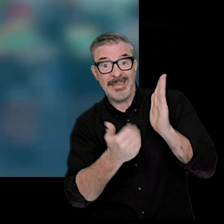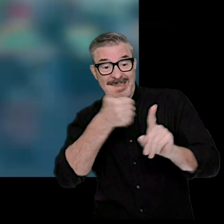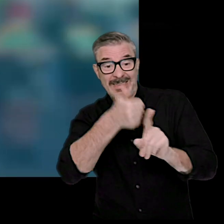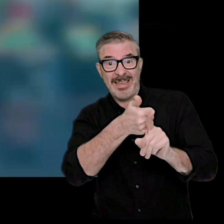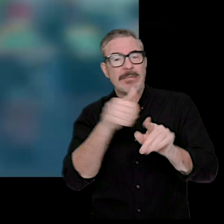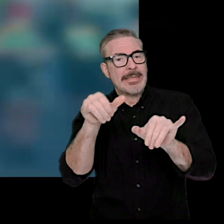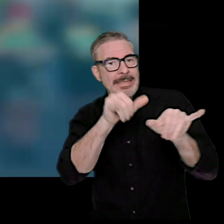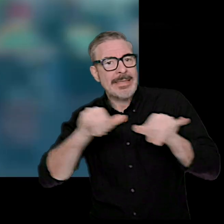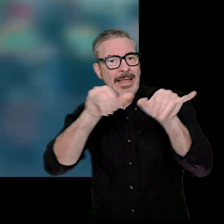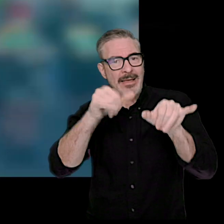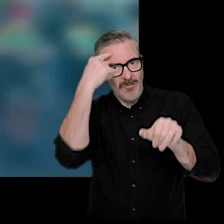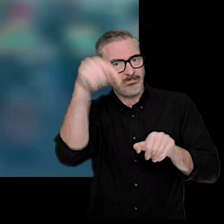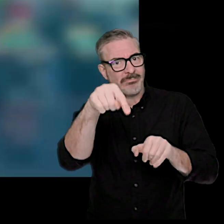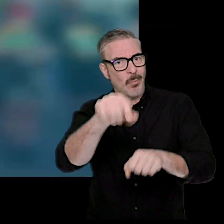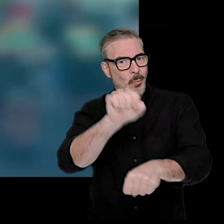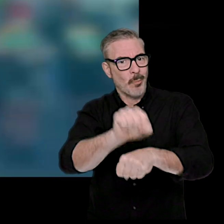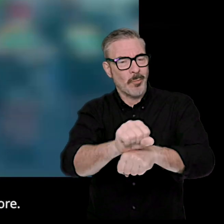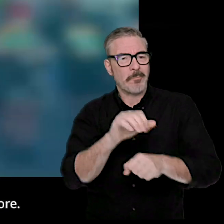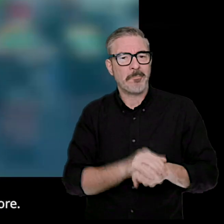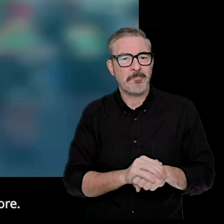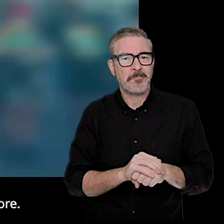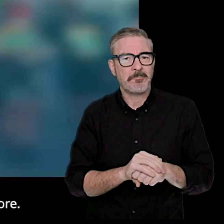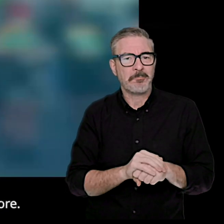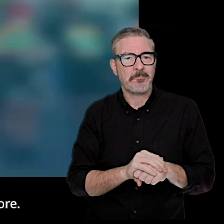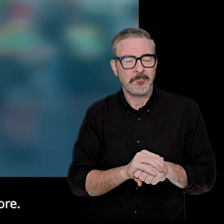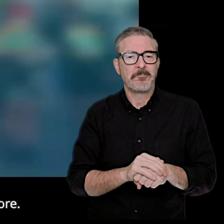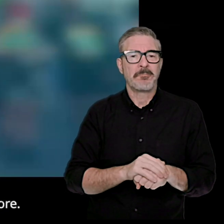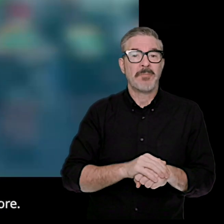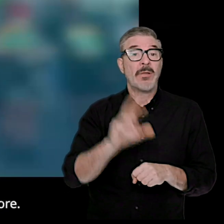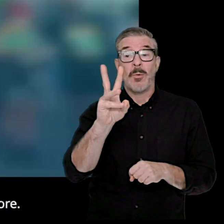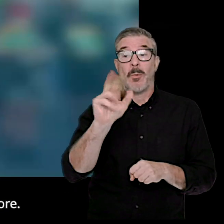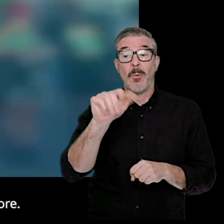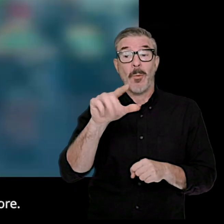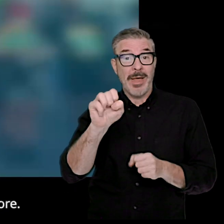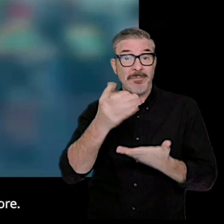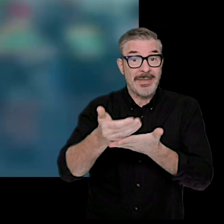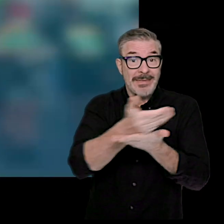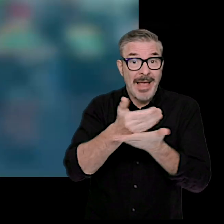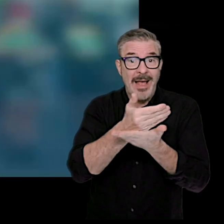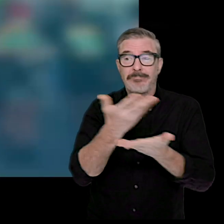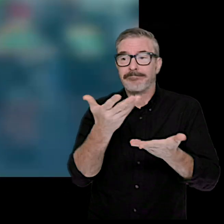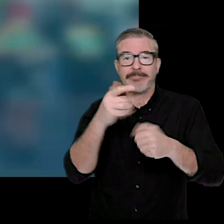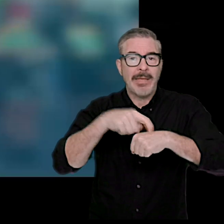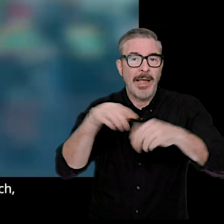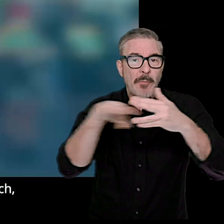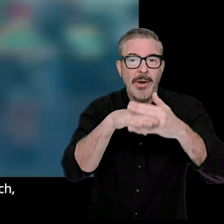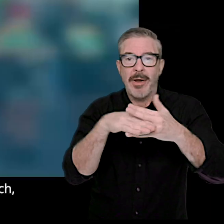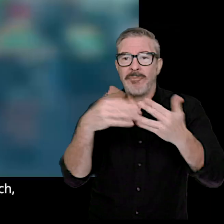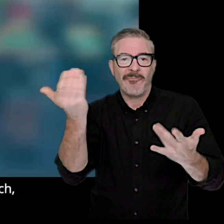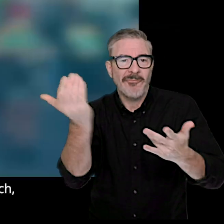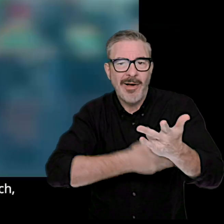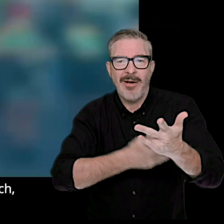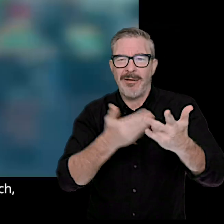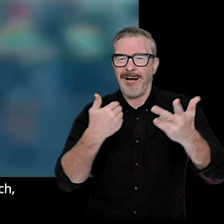that sets the minimum standards for conditions of employment like wages, breaks, termination, and more. And the